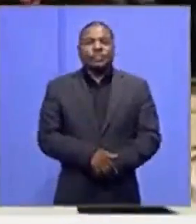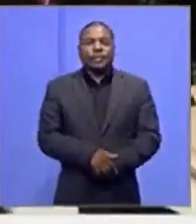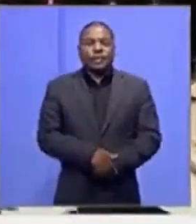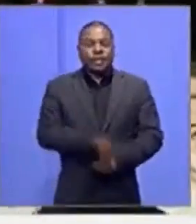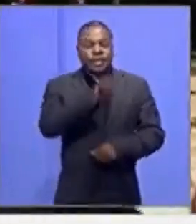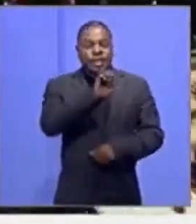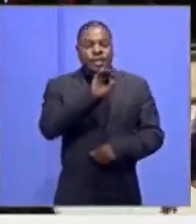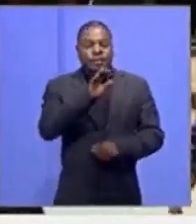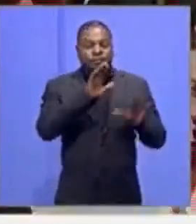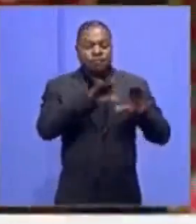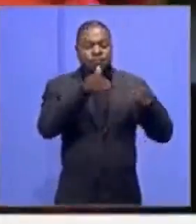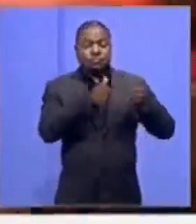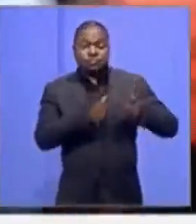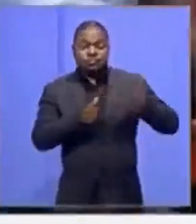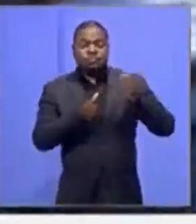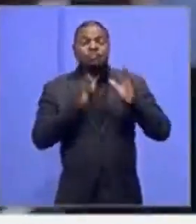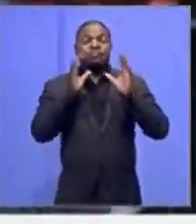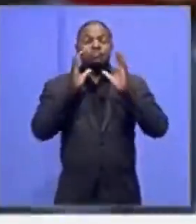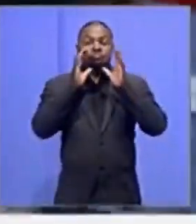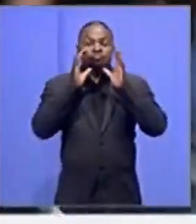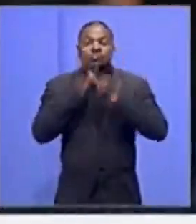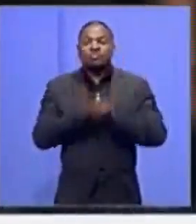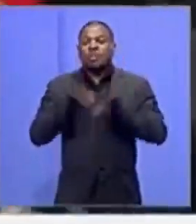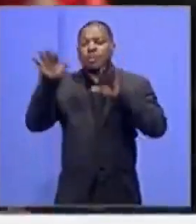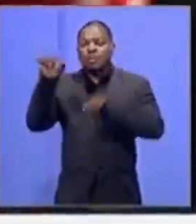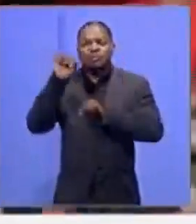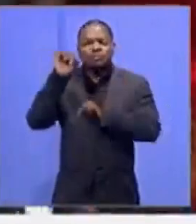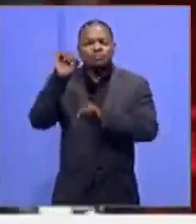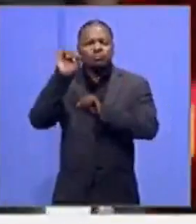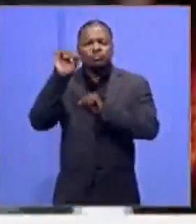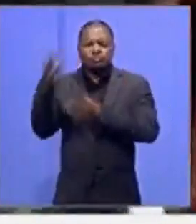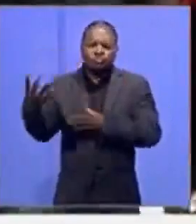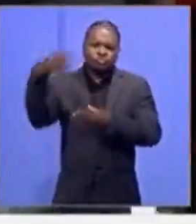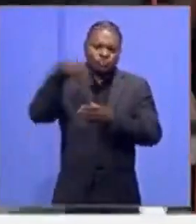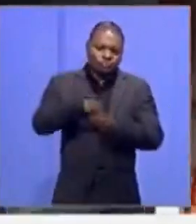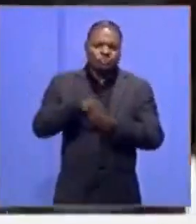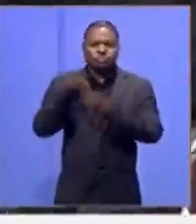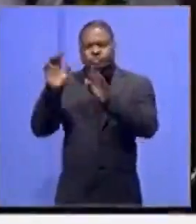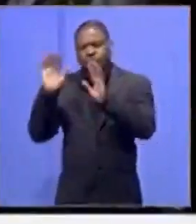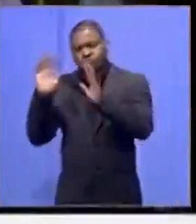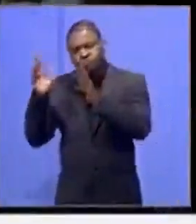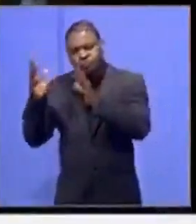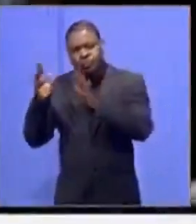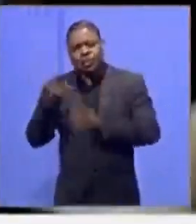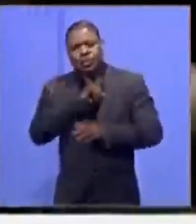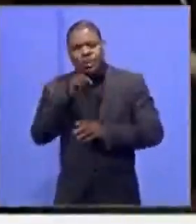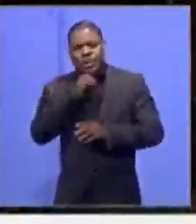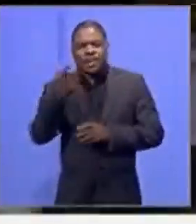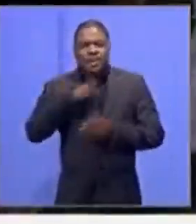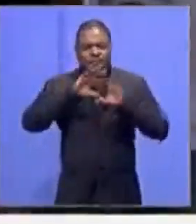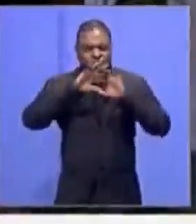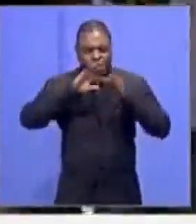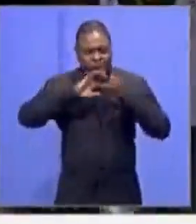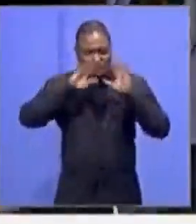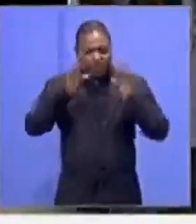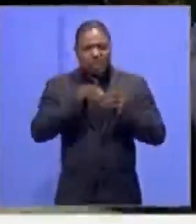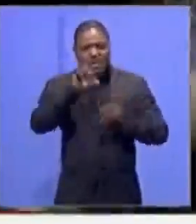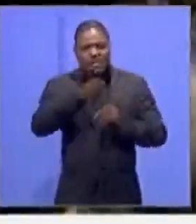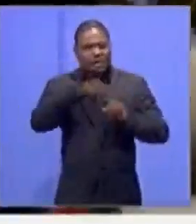Moetapele wa EFF Julius Malema o retile baipelaetši bao ba arabetšego kgoeletšo ya mokgatlo wa gabo ya gore ba emiše dilo tsi le